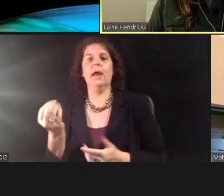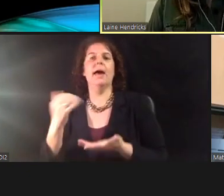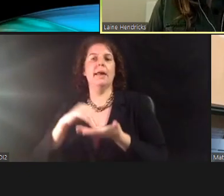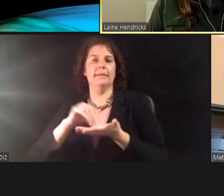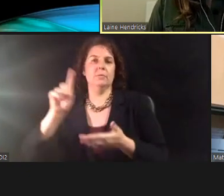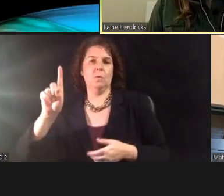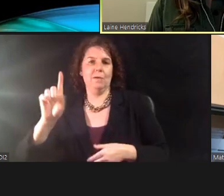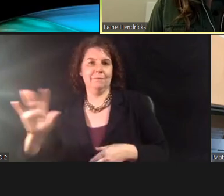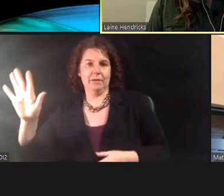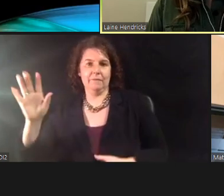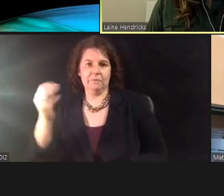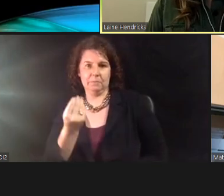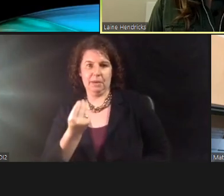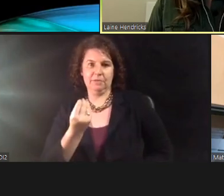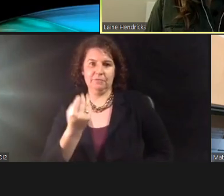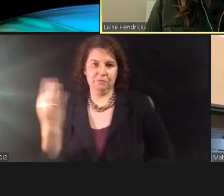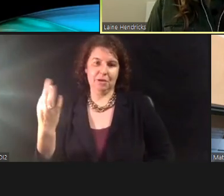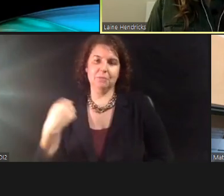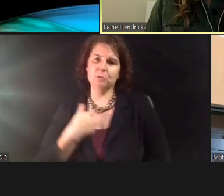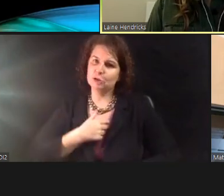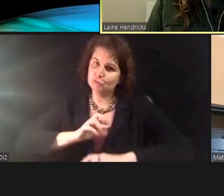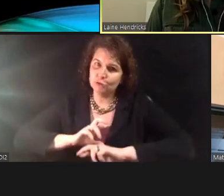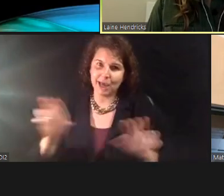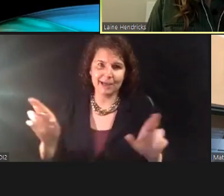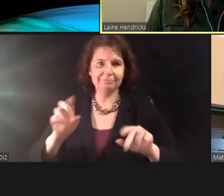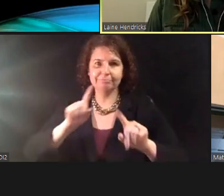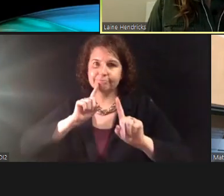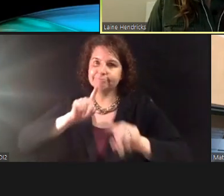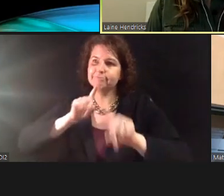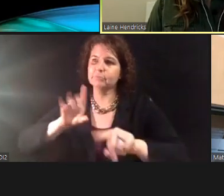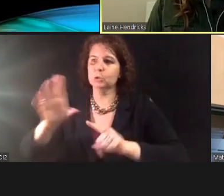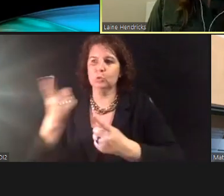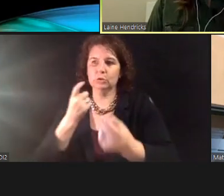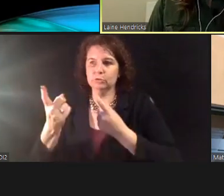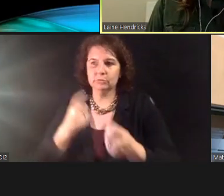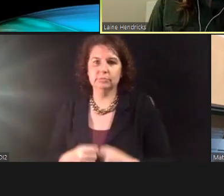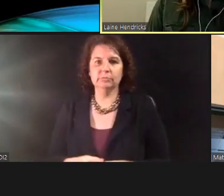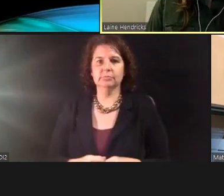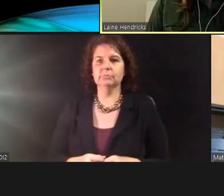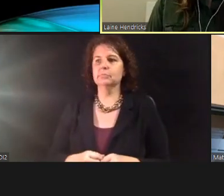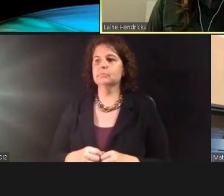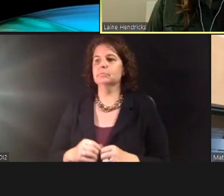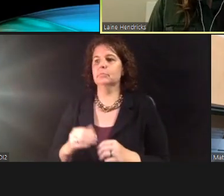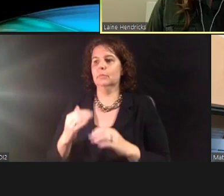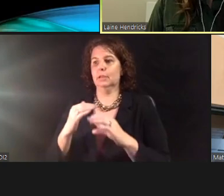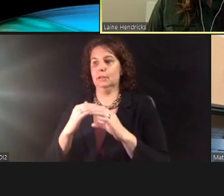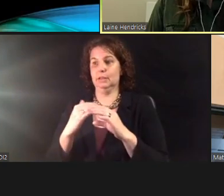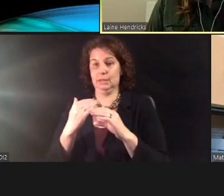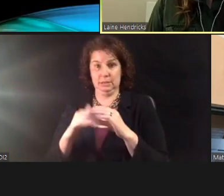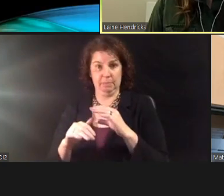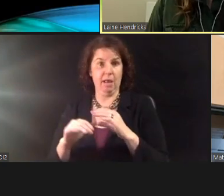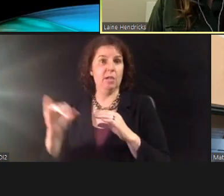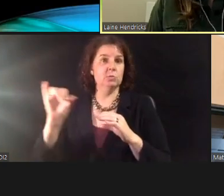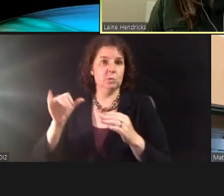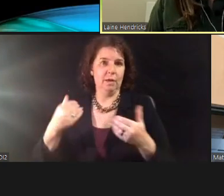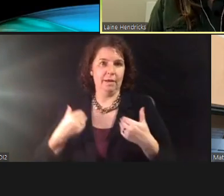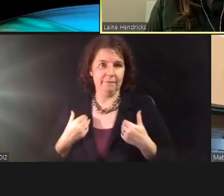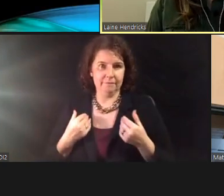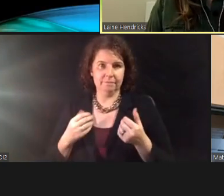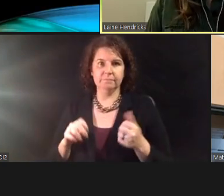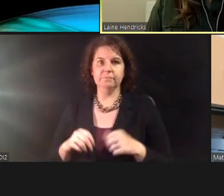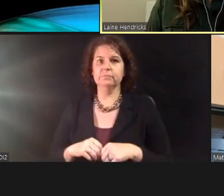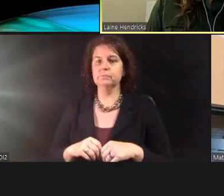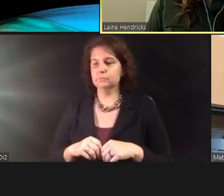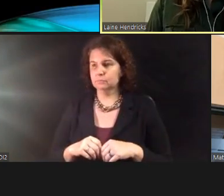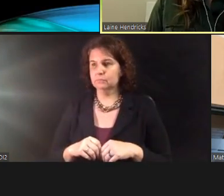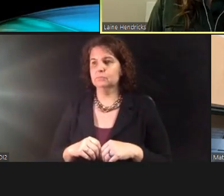can also contact us by email through our web contact form. So visit